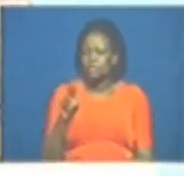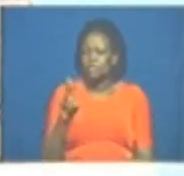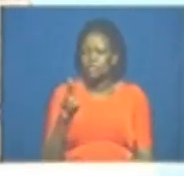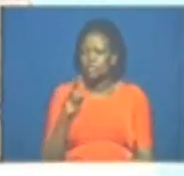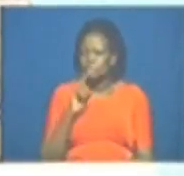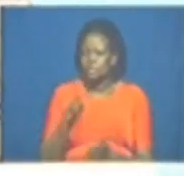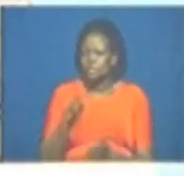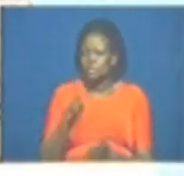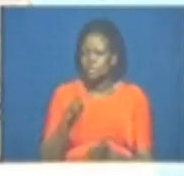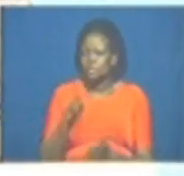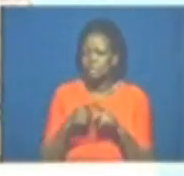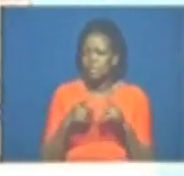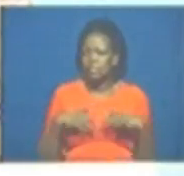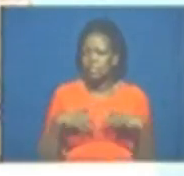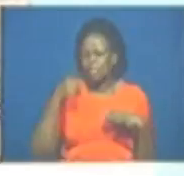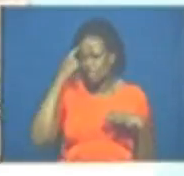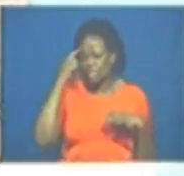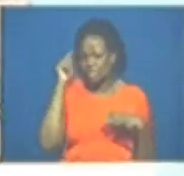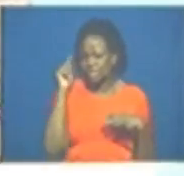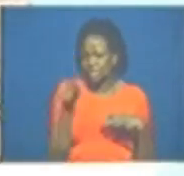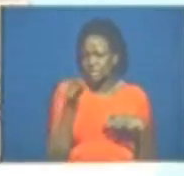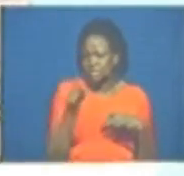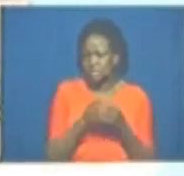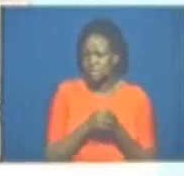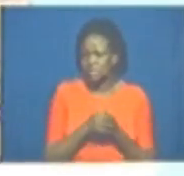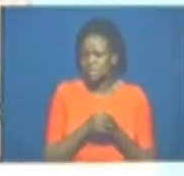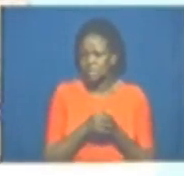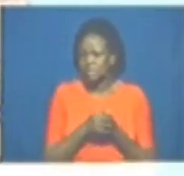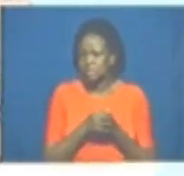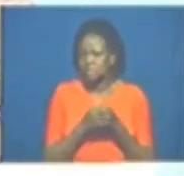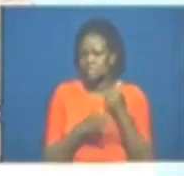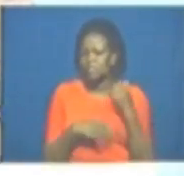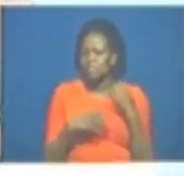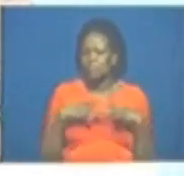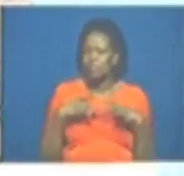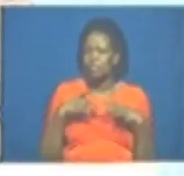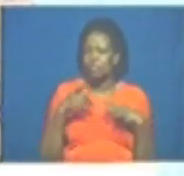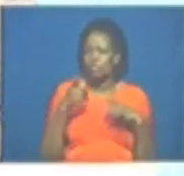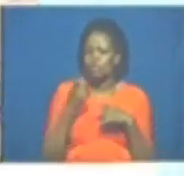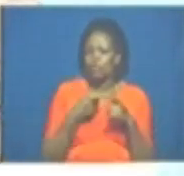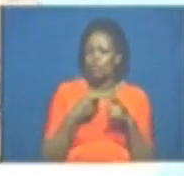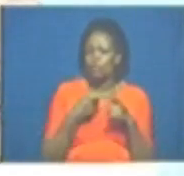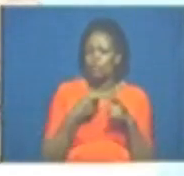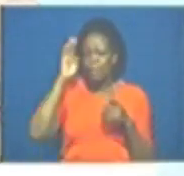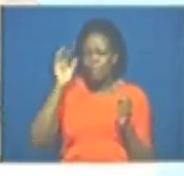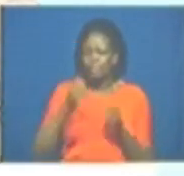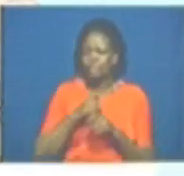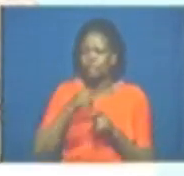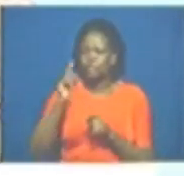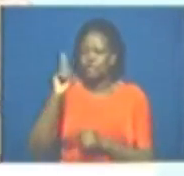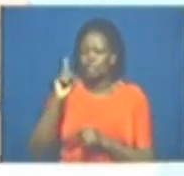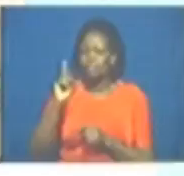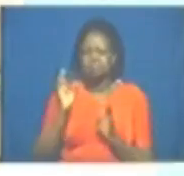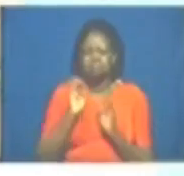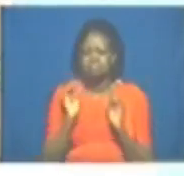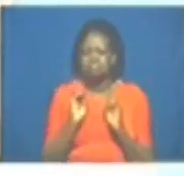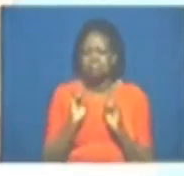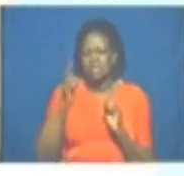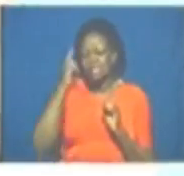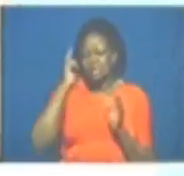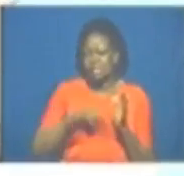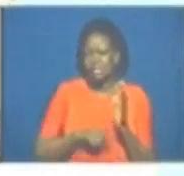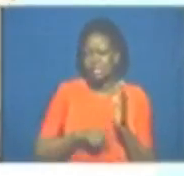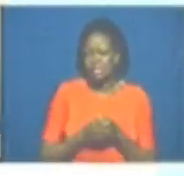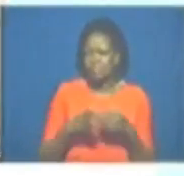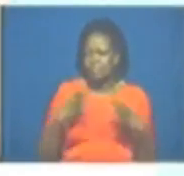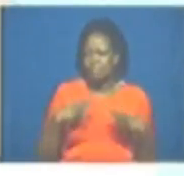right. But people thought Majimbo was now locking. The guys who come from Kiambu should not be allowed to go to Nairobi. But that was not the thinking. The thinking was that you have